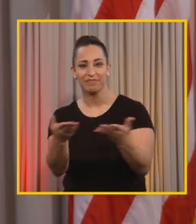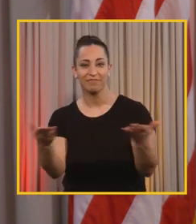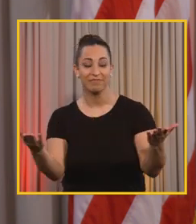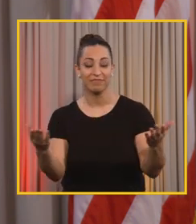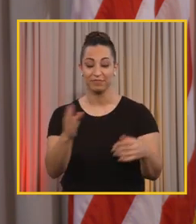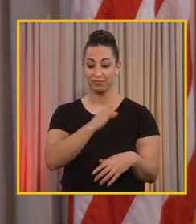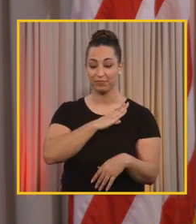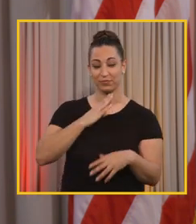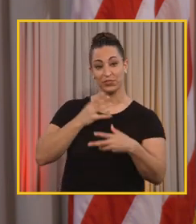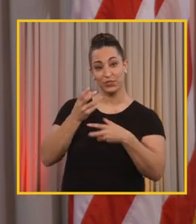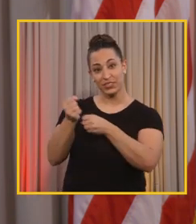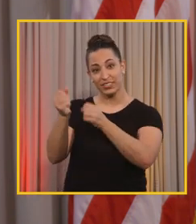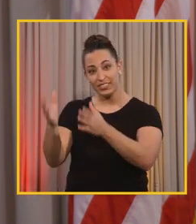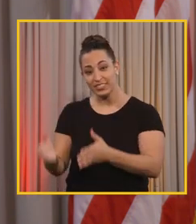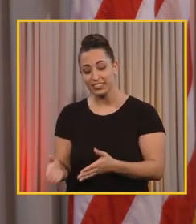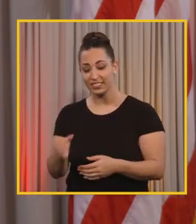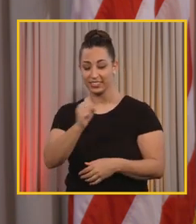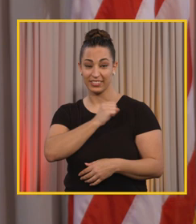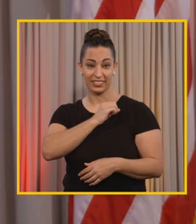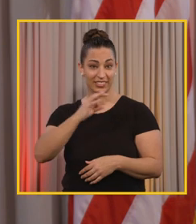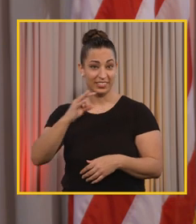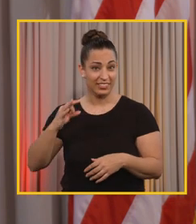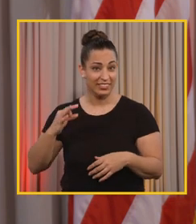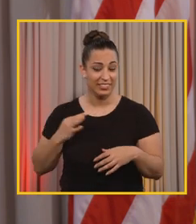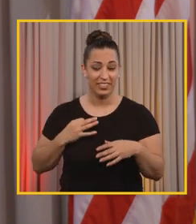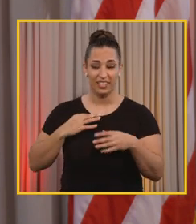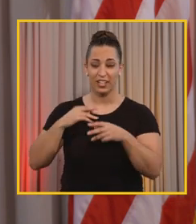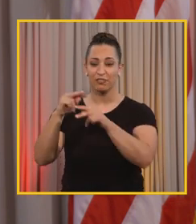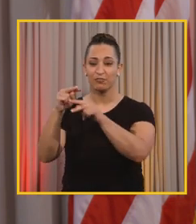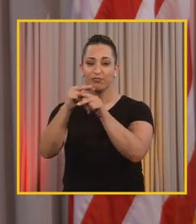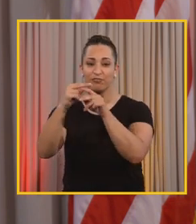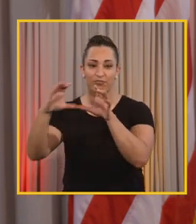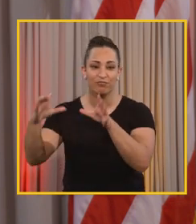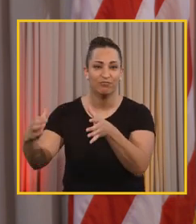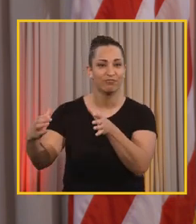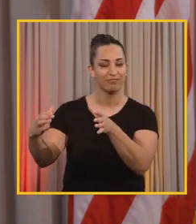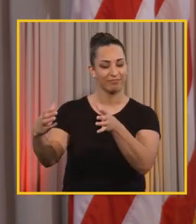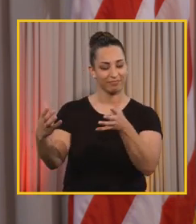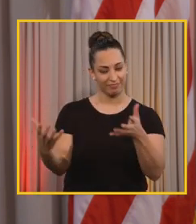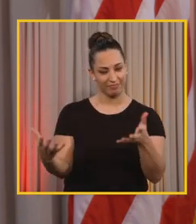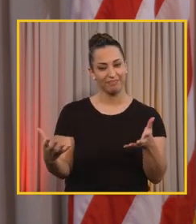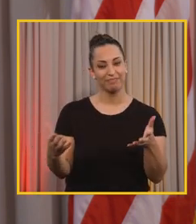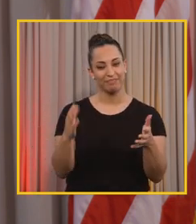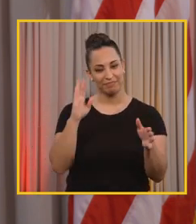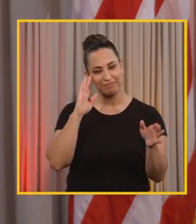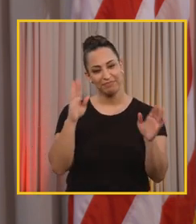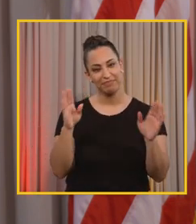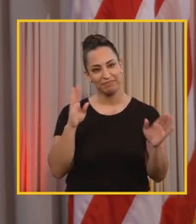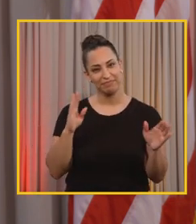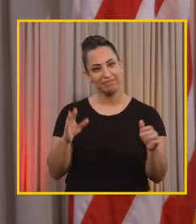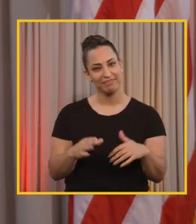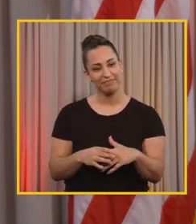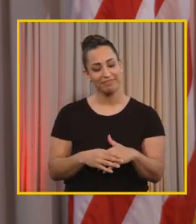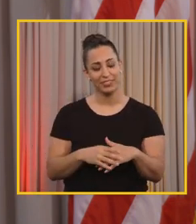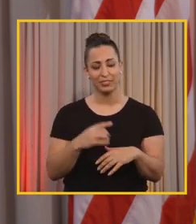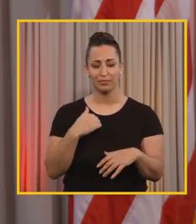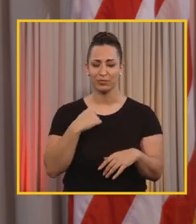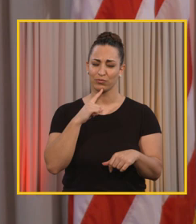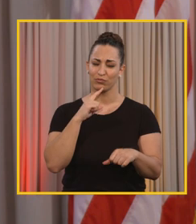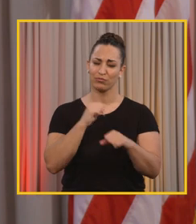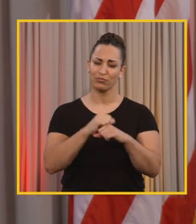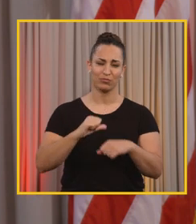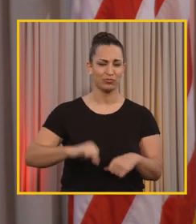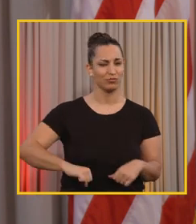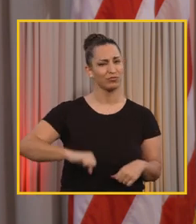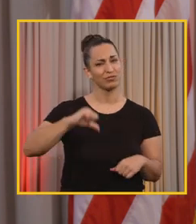faculty, classified staff, and administrators. I could not be more proud to share